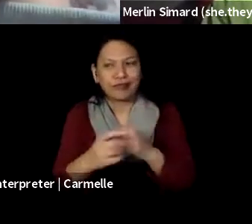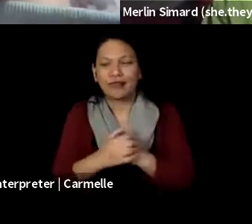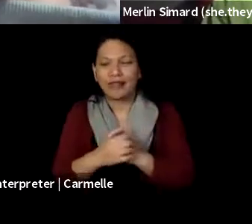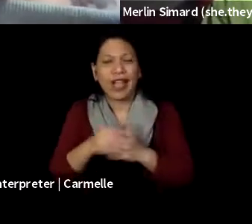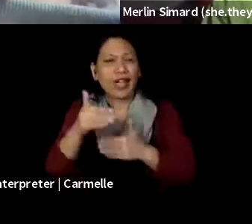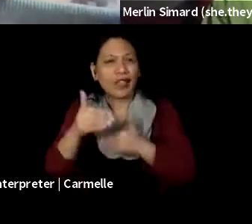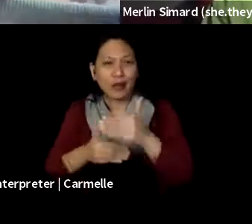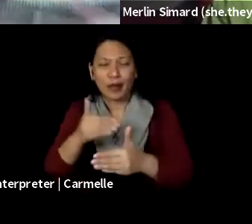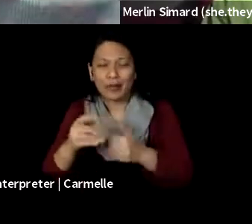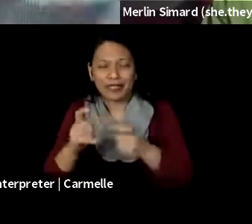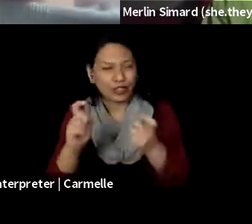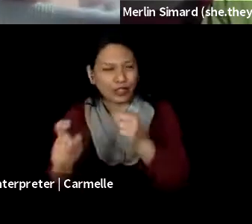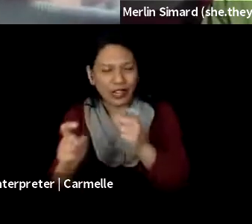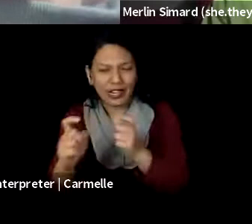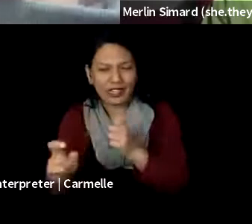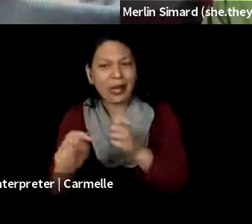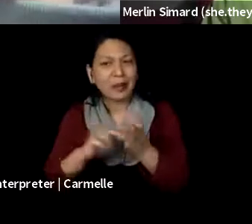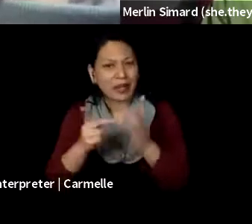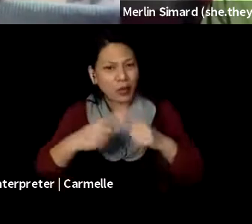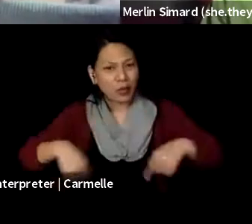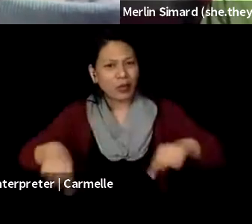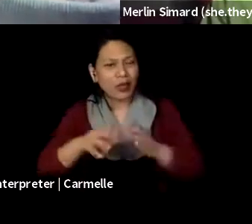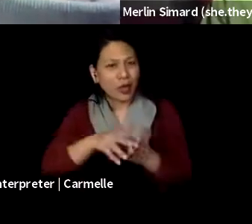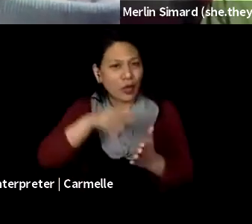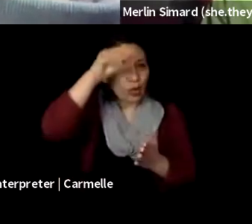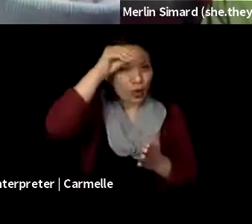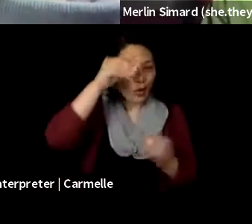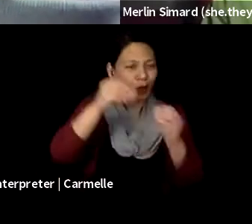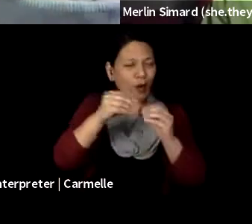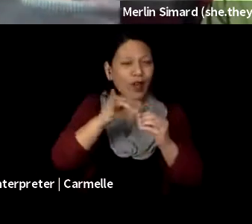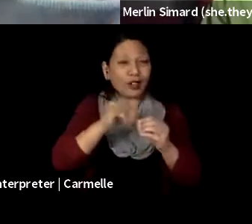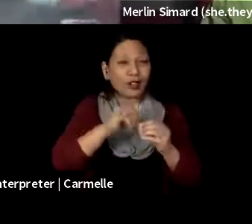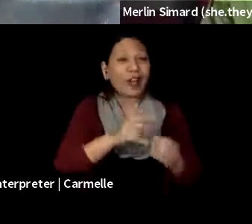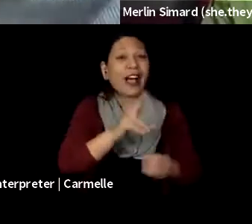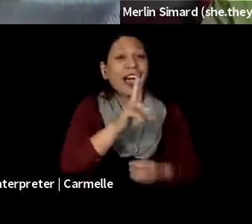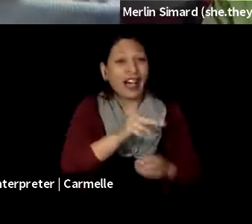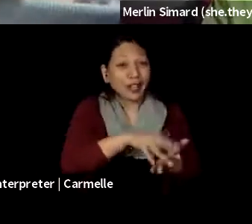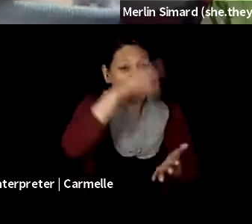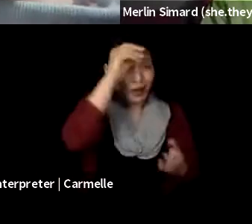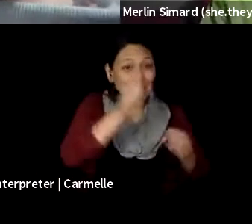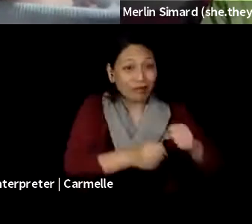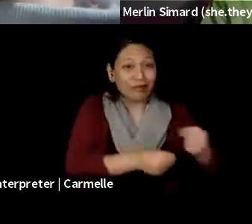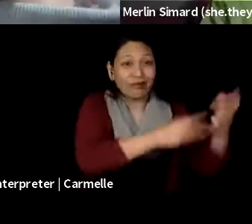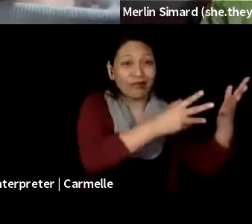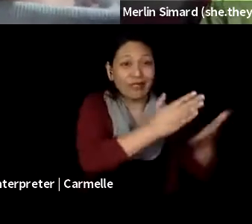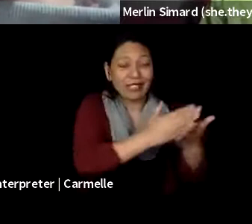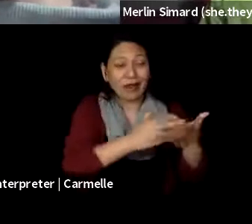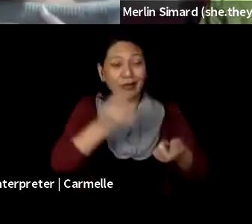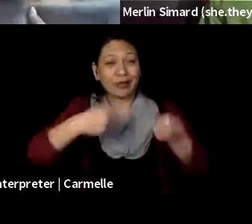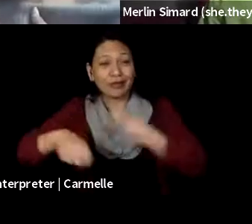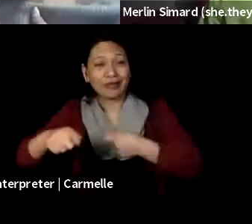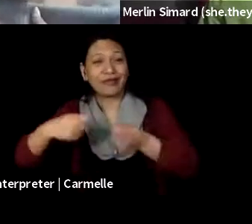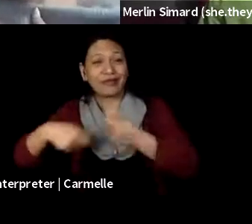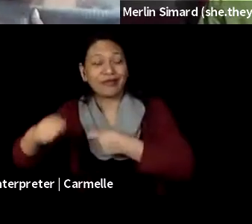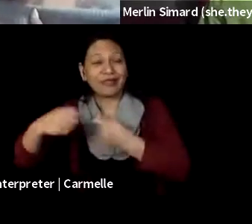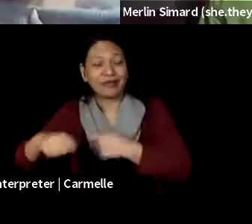do, the more we learn, the more we unlearn, the more it shifts everything, right? But